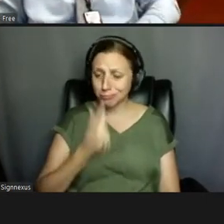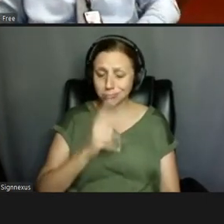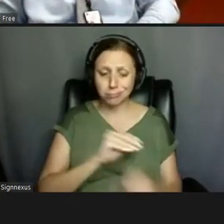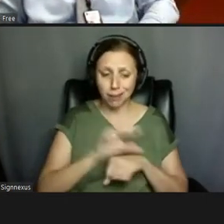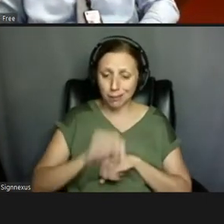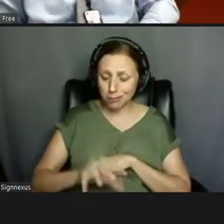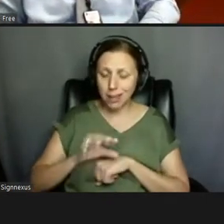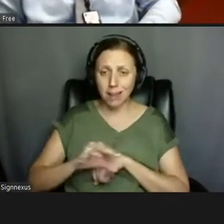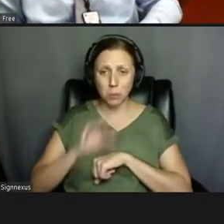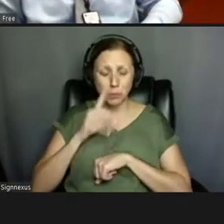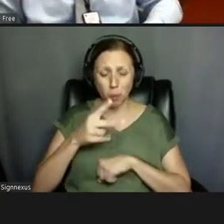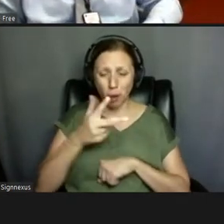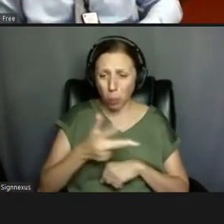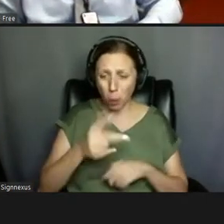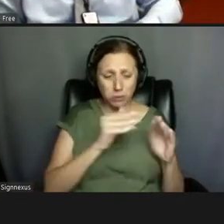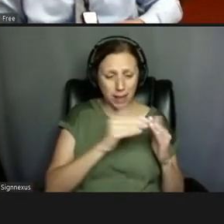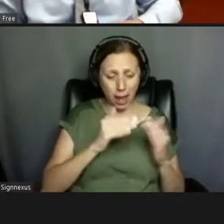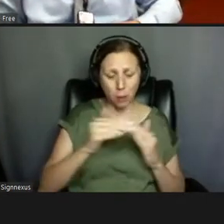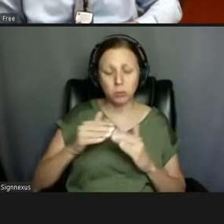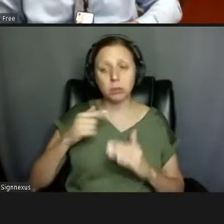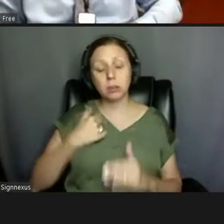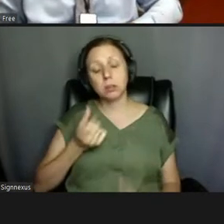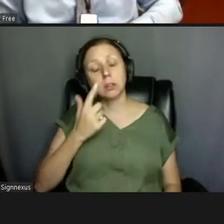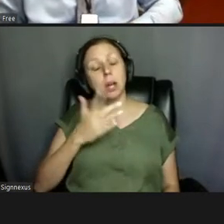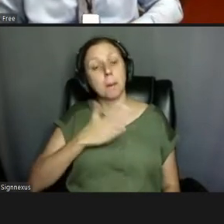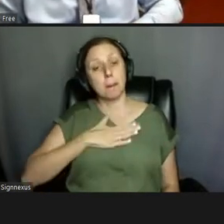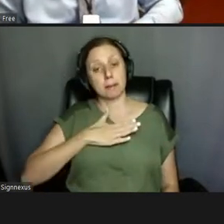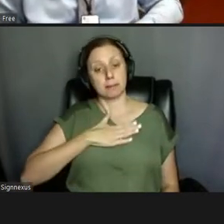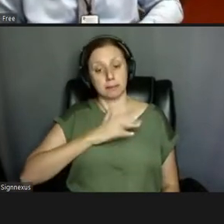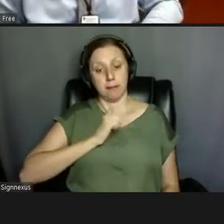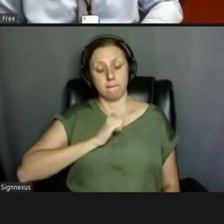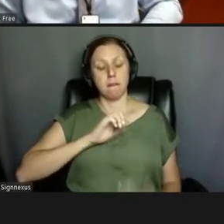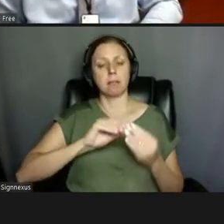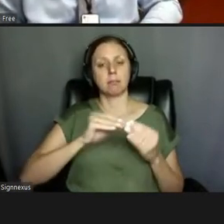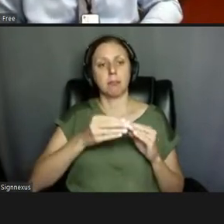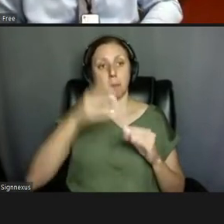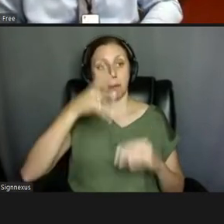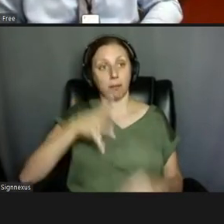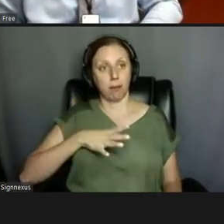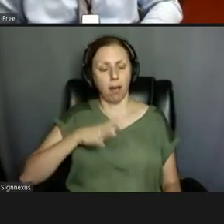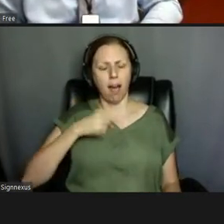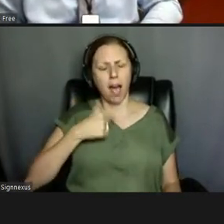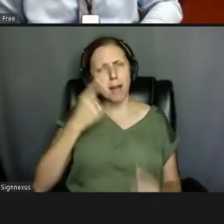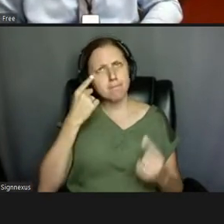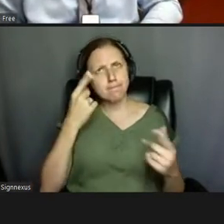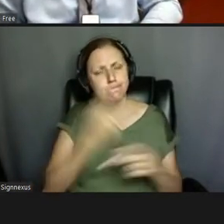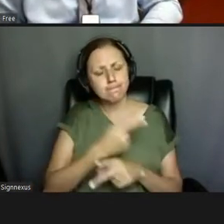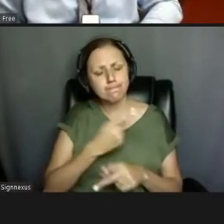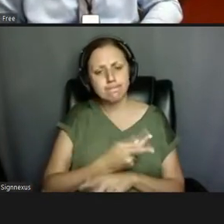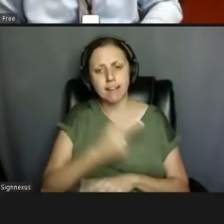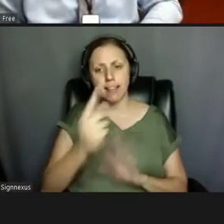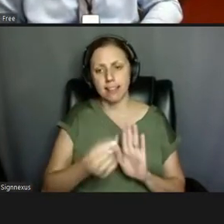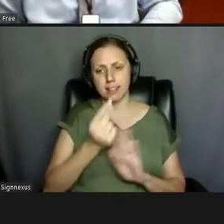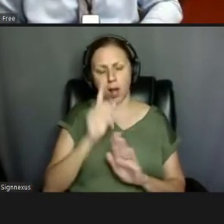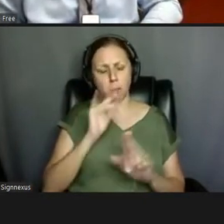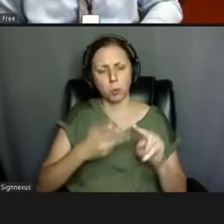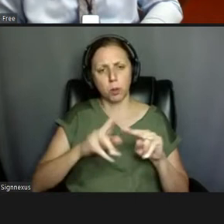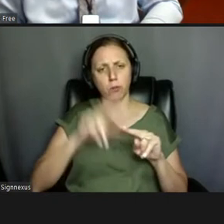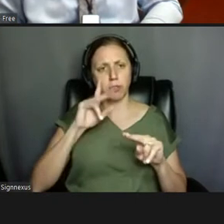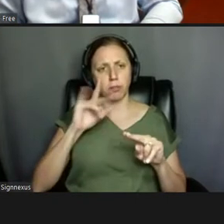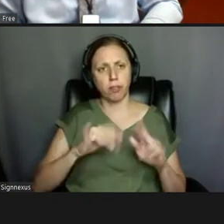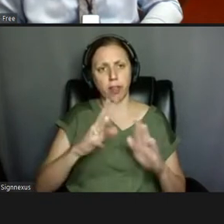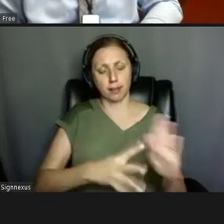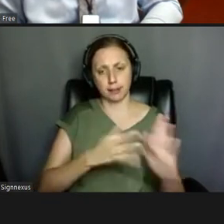So I'm a number guy, and I calculated the time that will be increased of this proposed